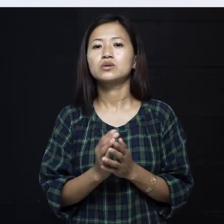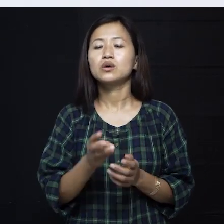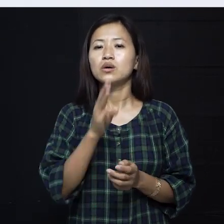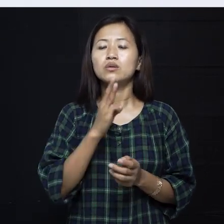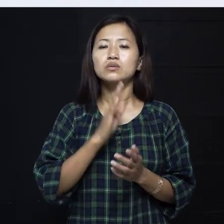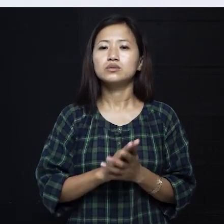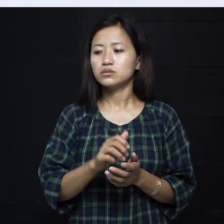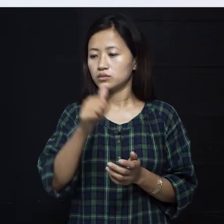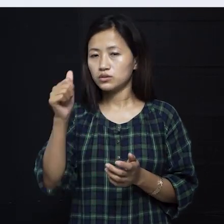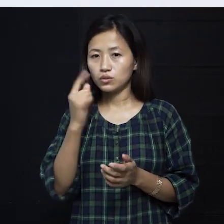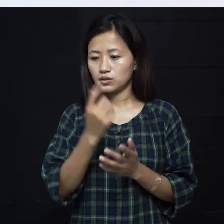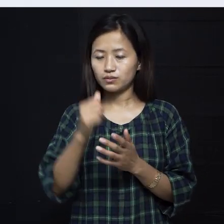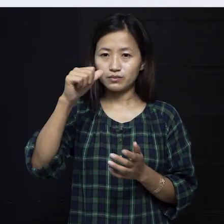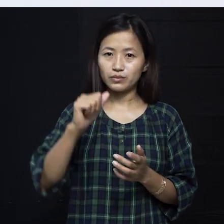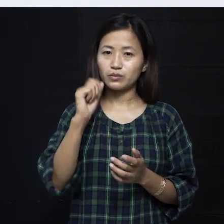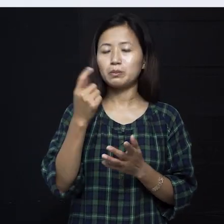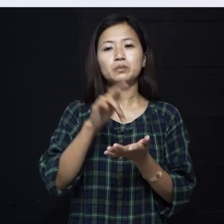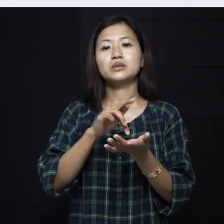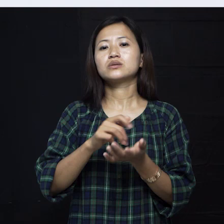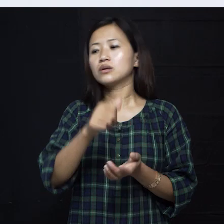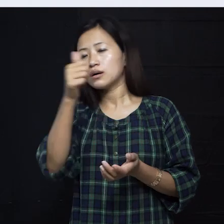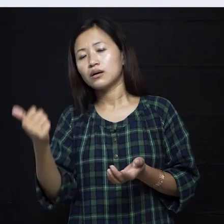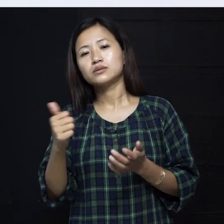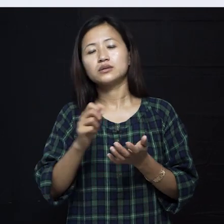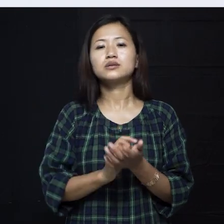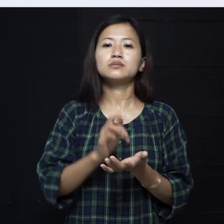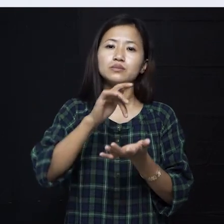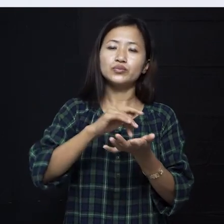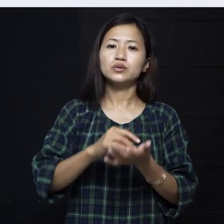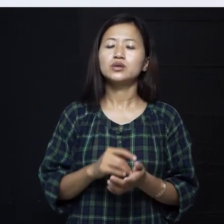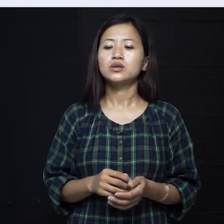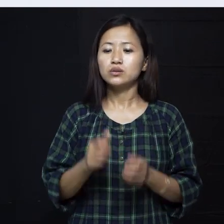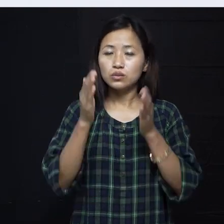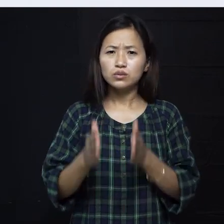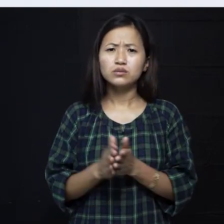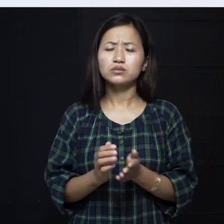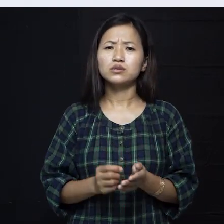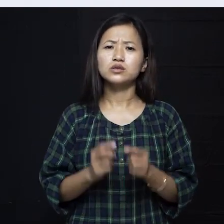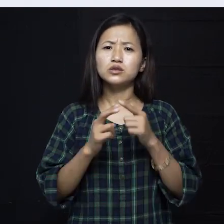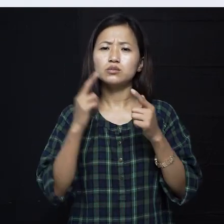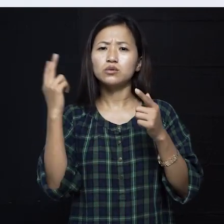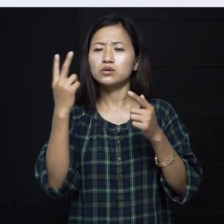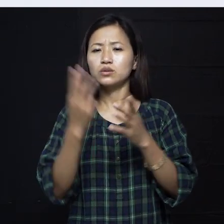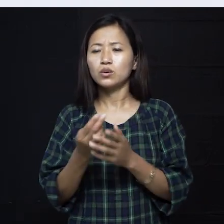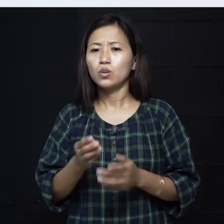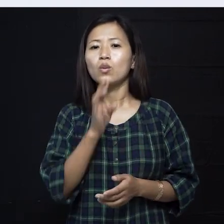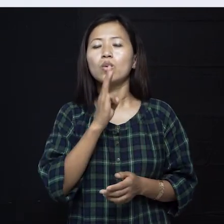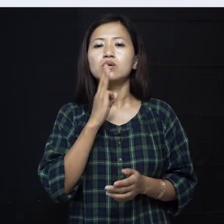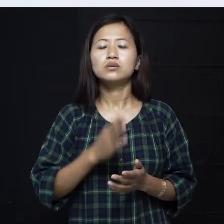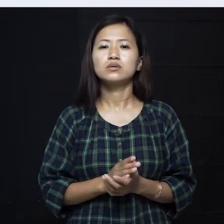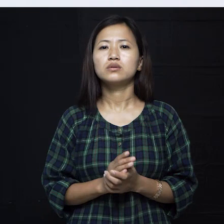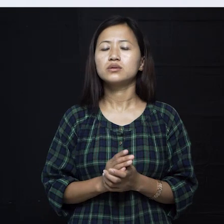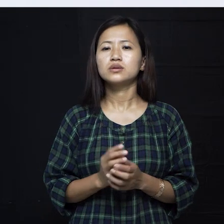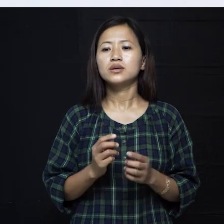place to another place. But now, instead of transporting water, what they do is, apart from transporting water, it